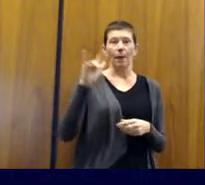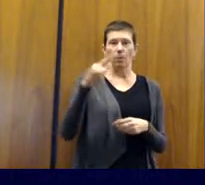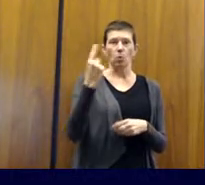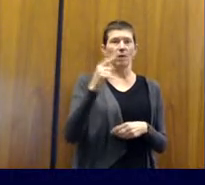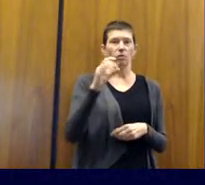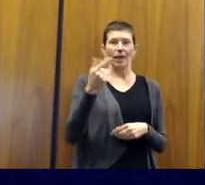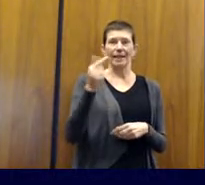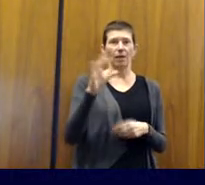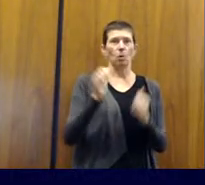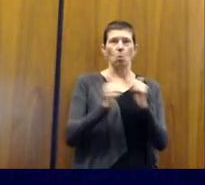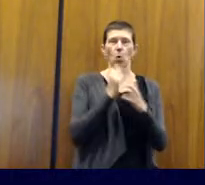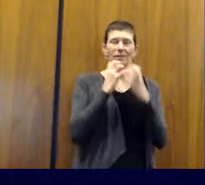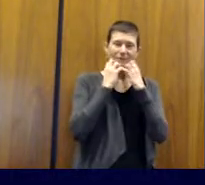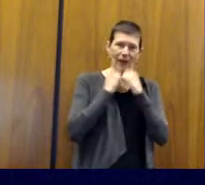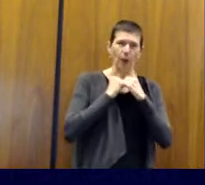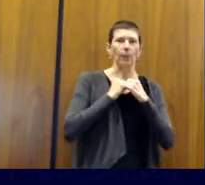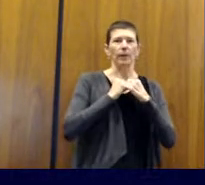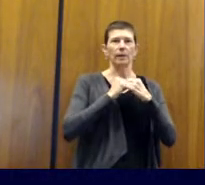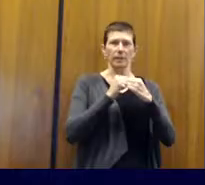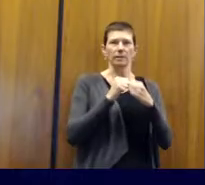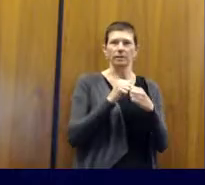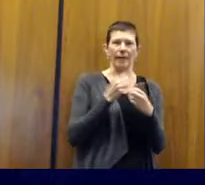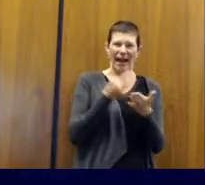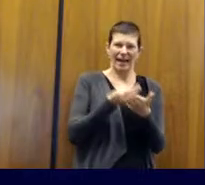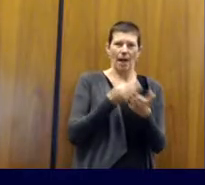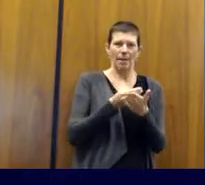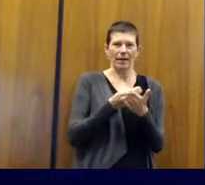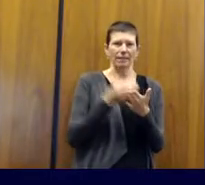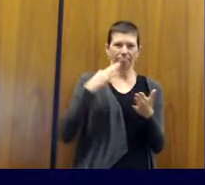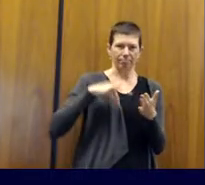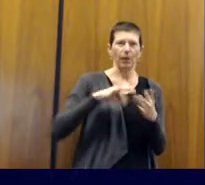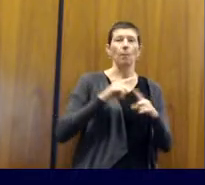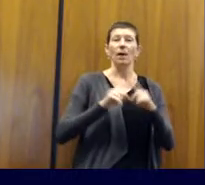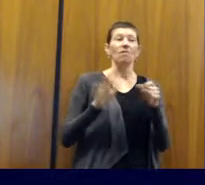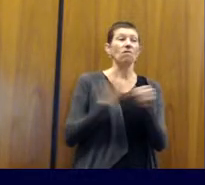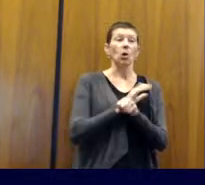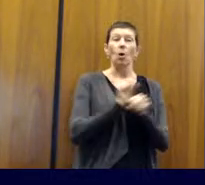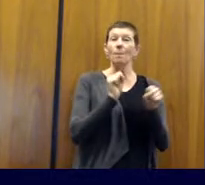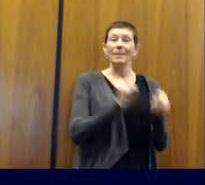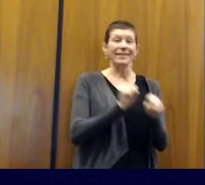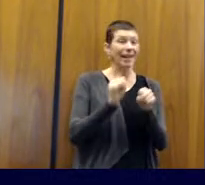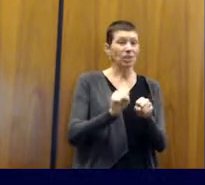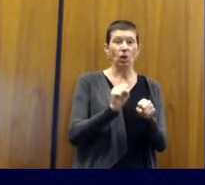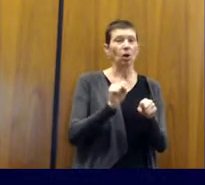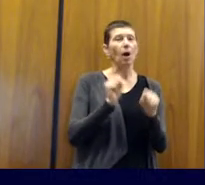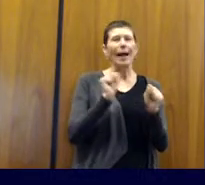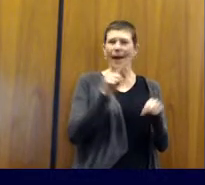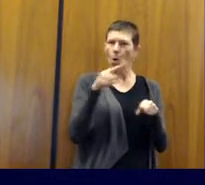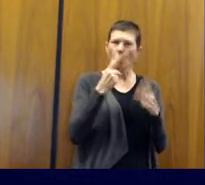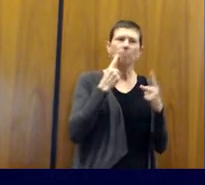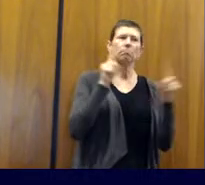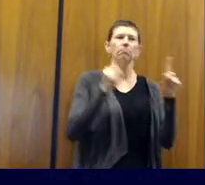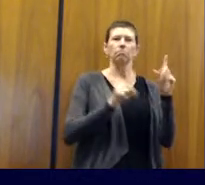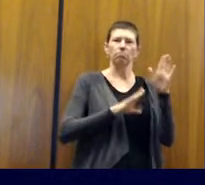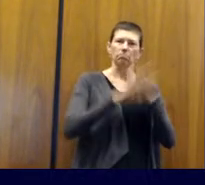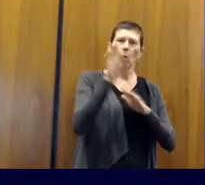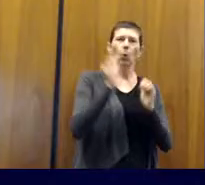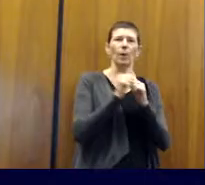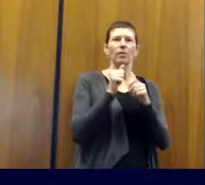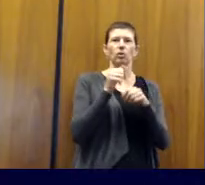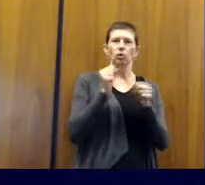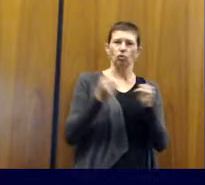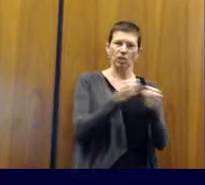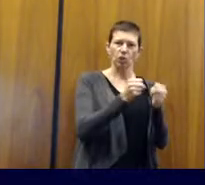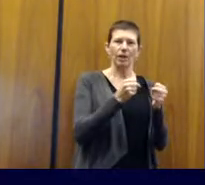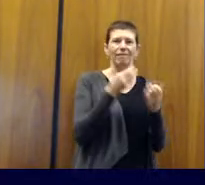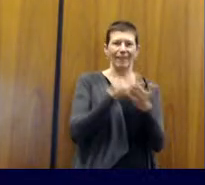Genesee County's most valuable economic assets, but its full potential can only be realized with strategic financial oversight